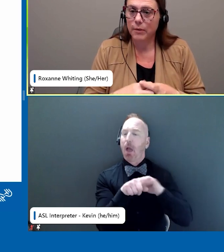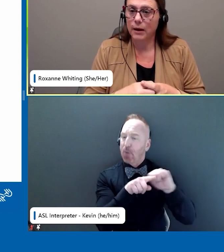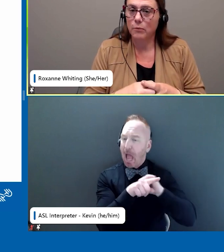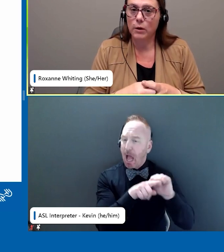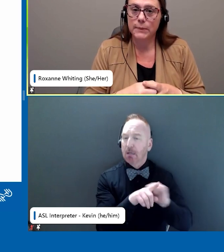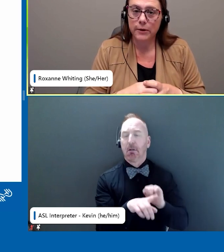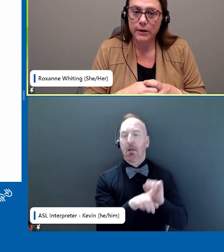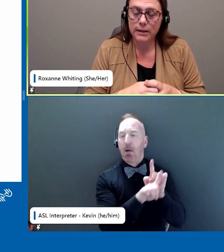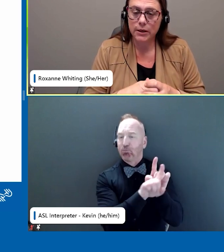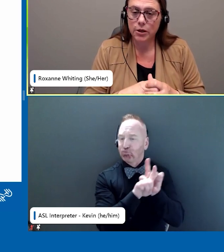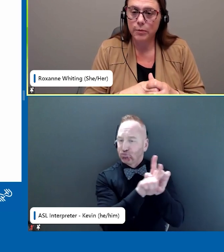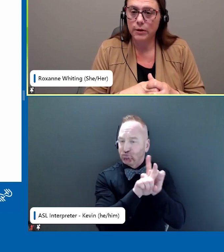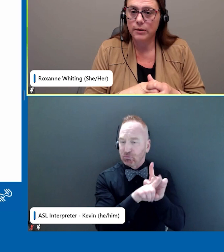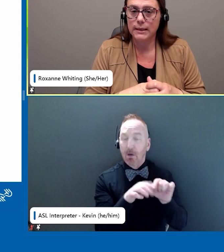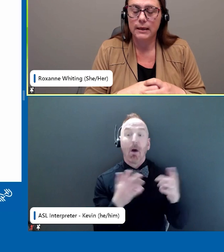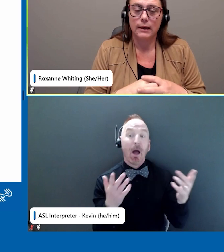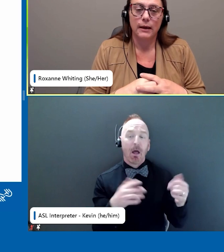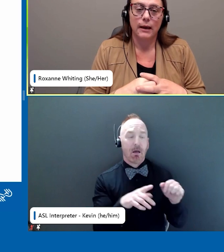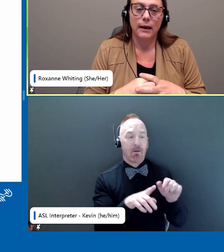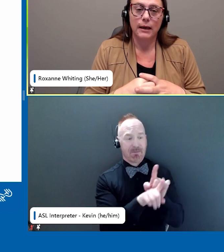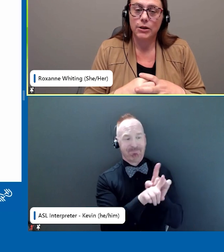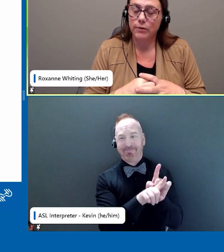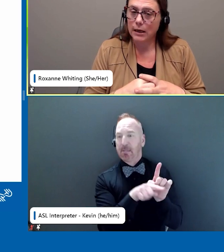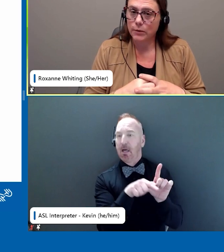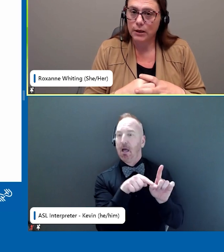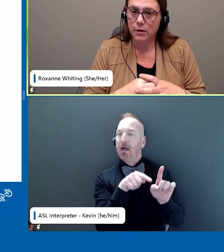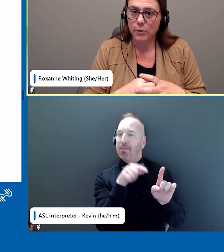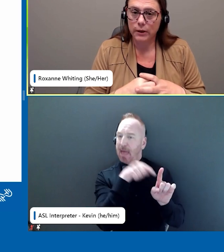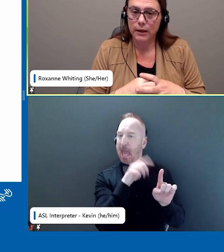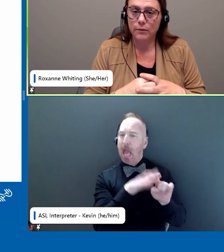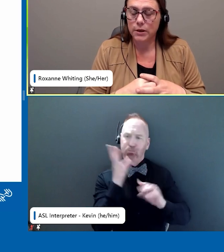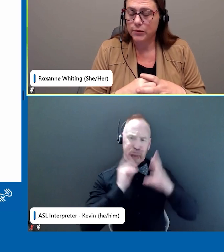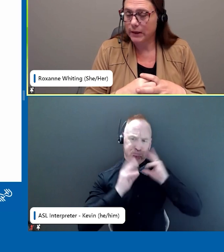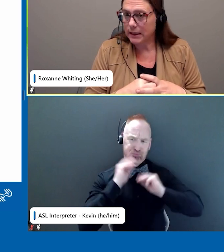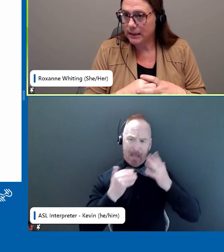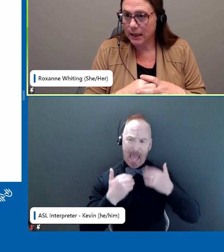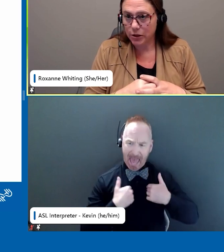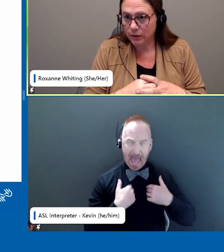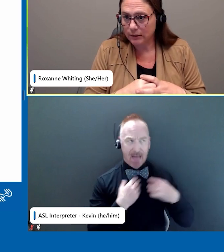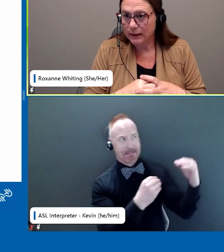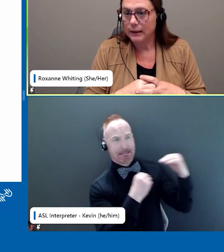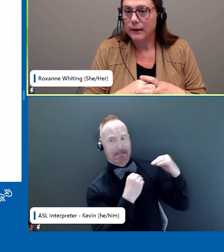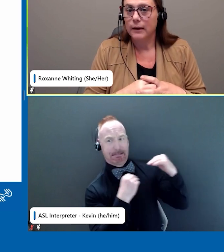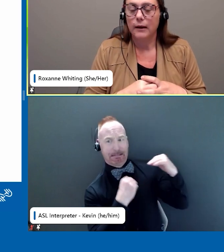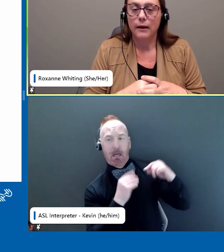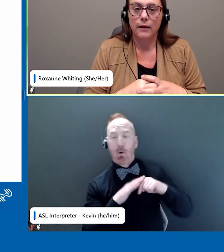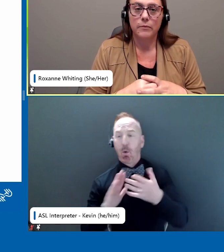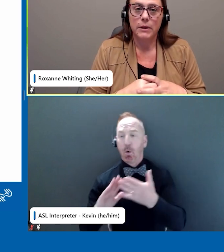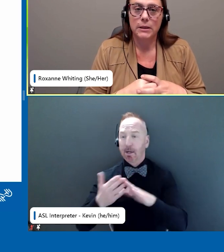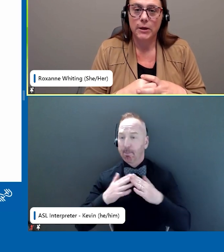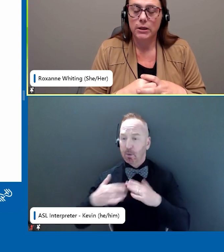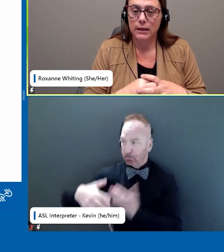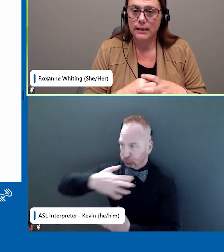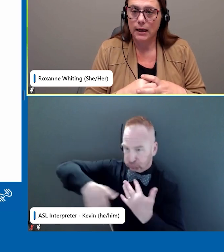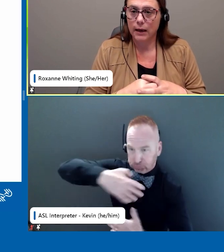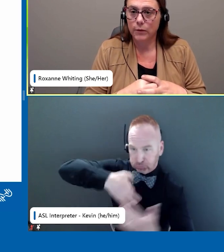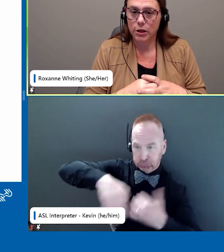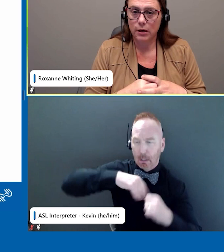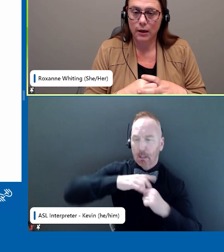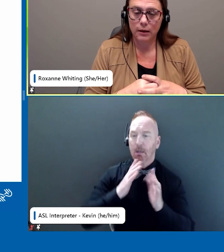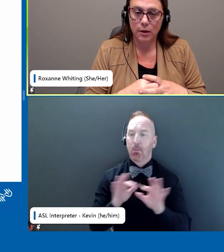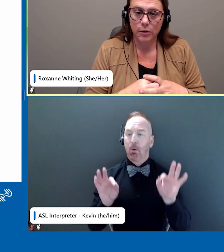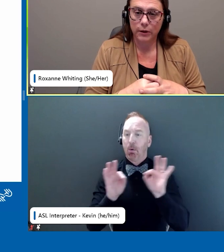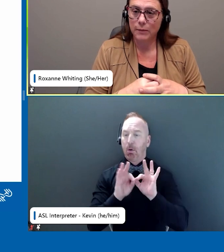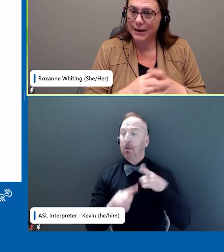mentored by more experienced interpreters and interact with the community, which is really essential, especially in the sign